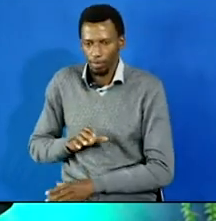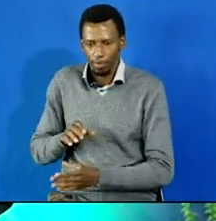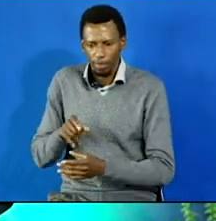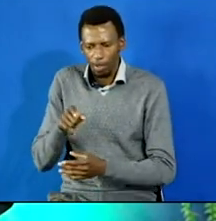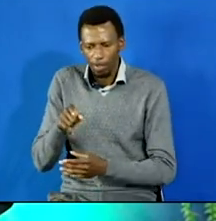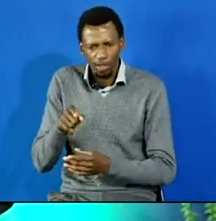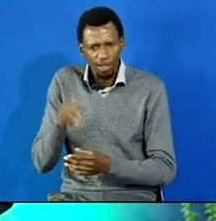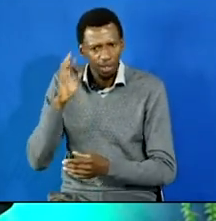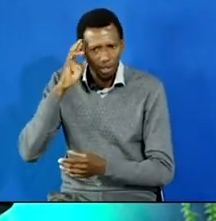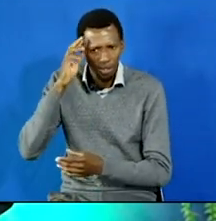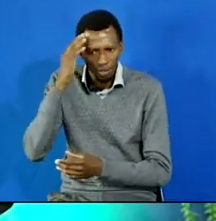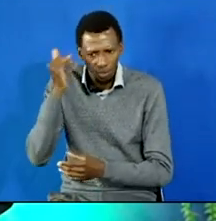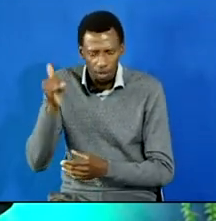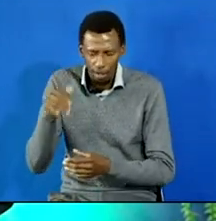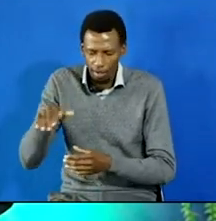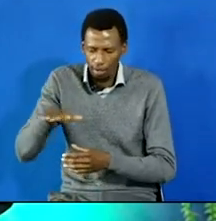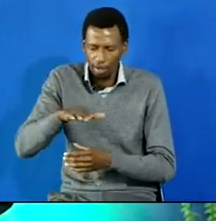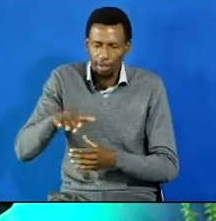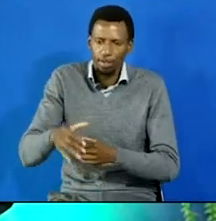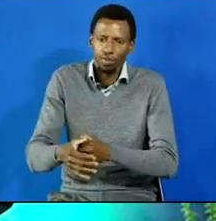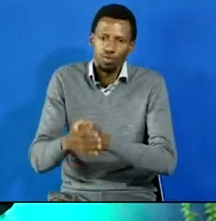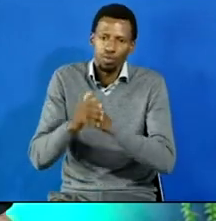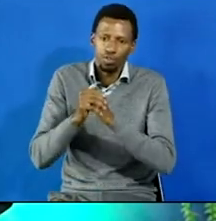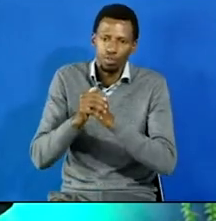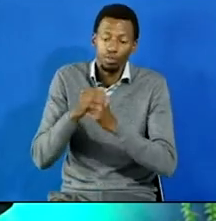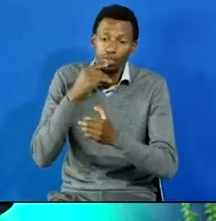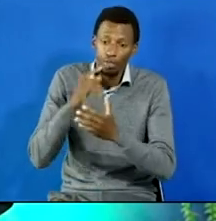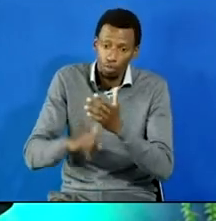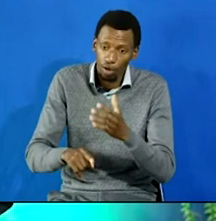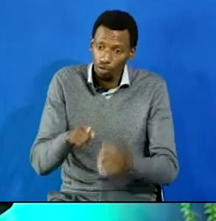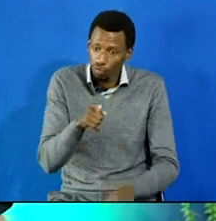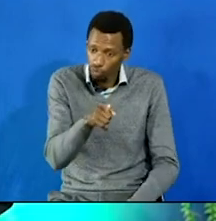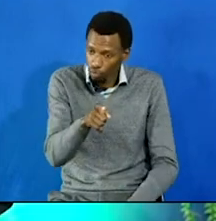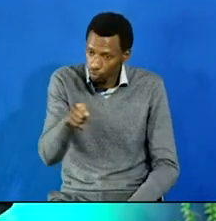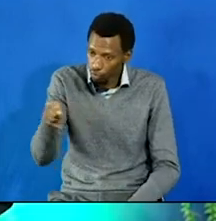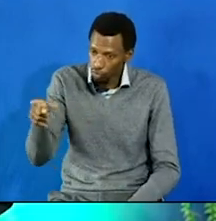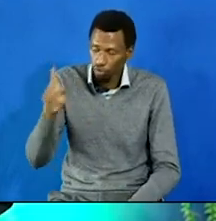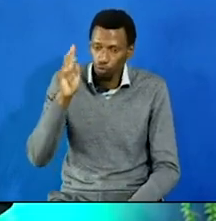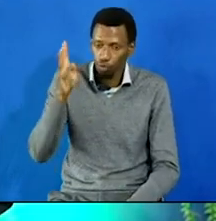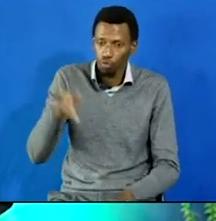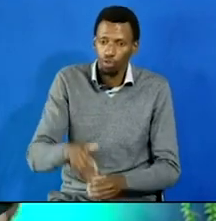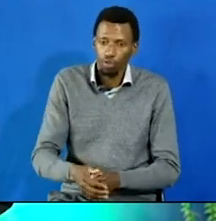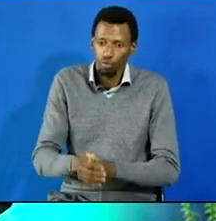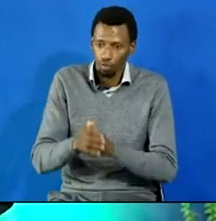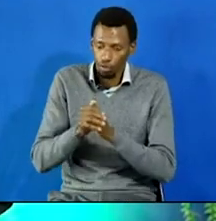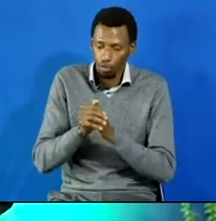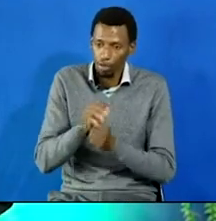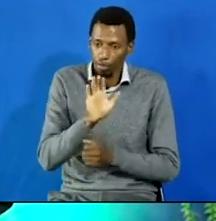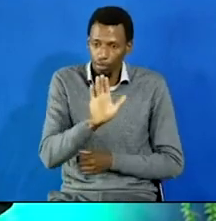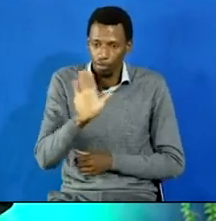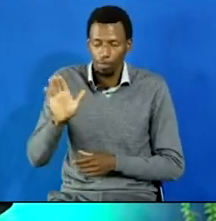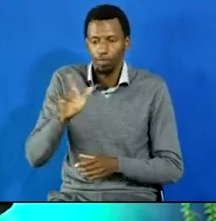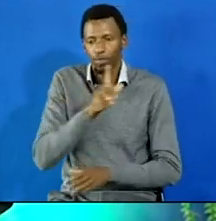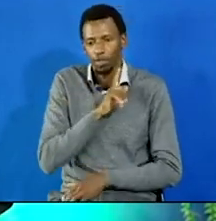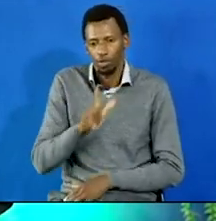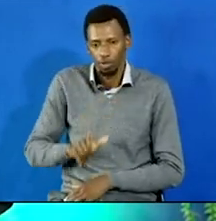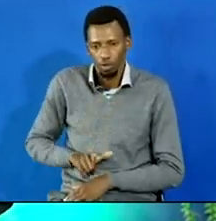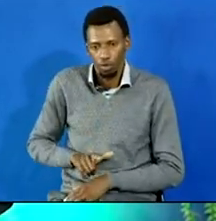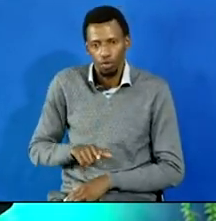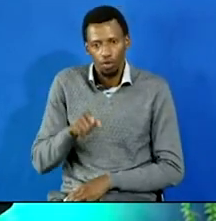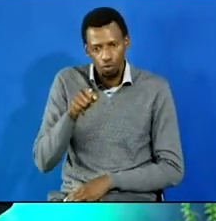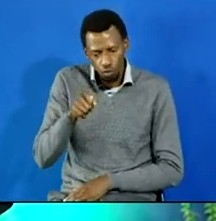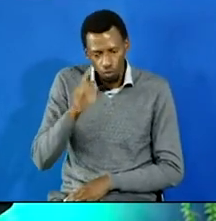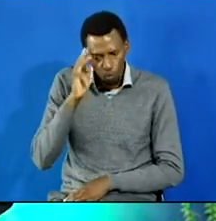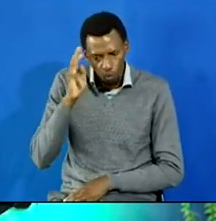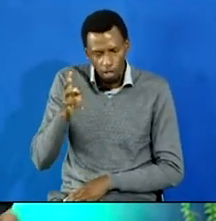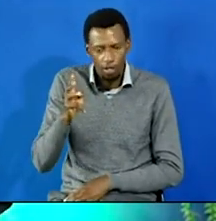worship. You will worship your Lord. You will worship your Lord. You will do what your